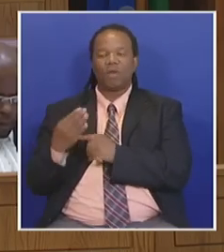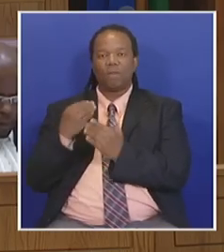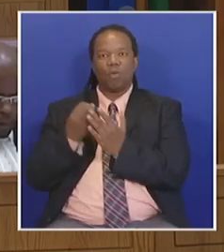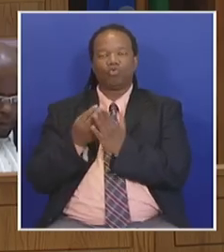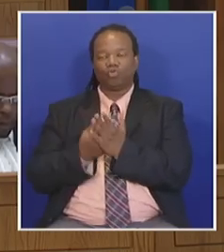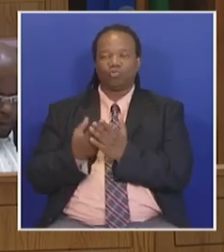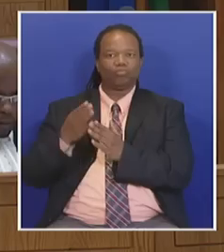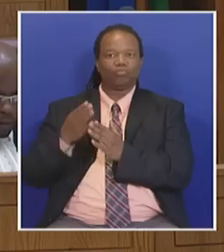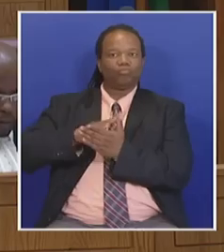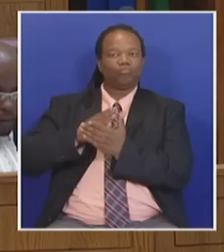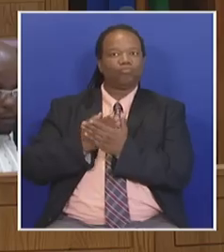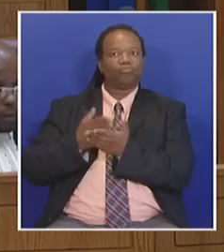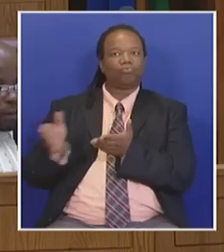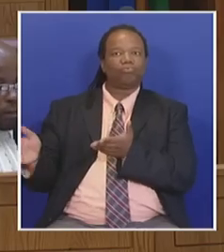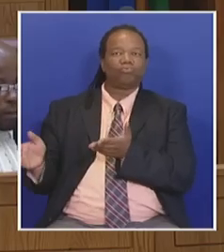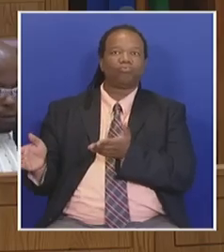will now become,